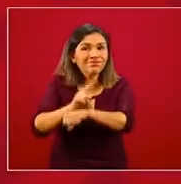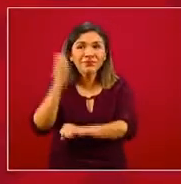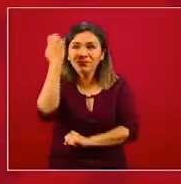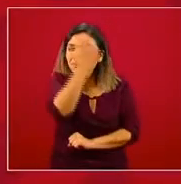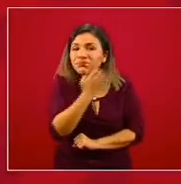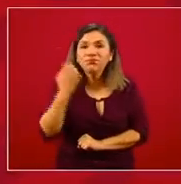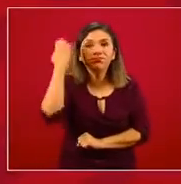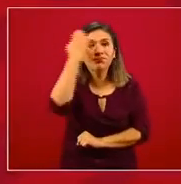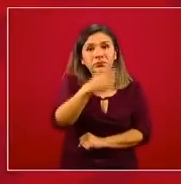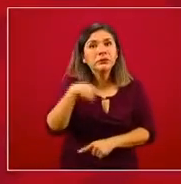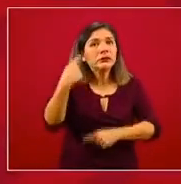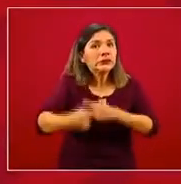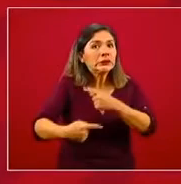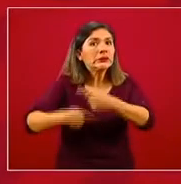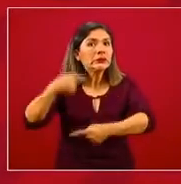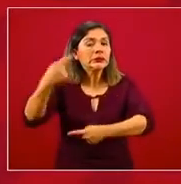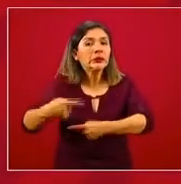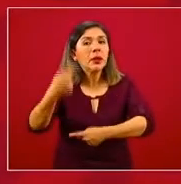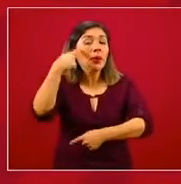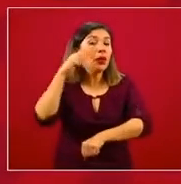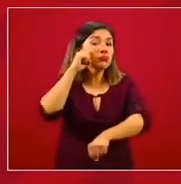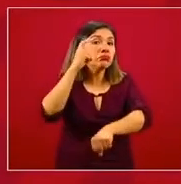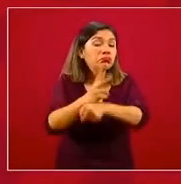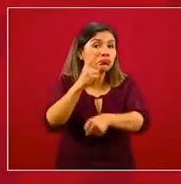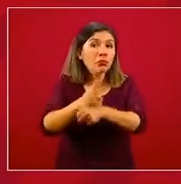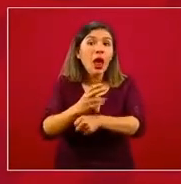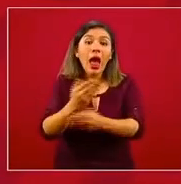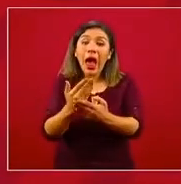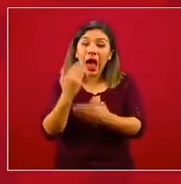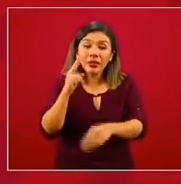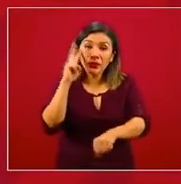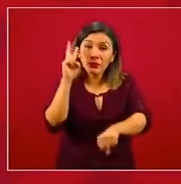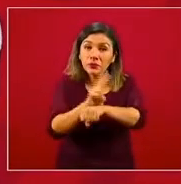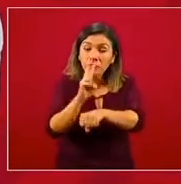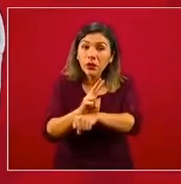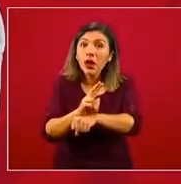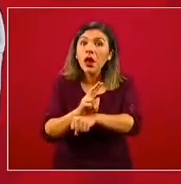with a continuous monitoring in place,